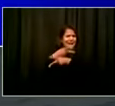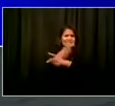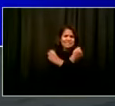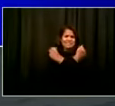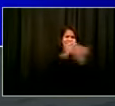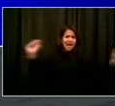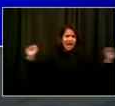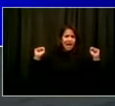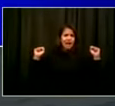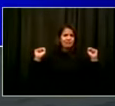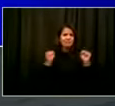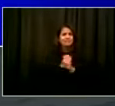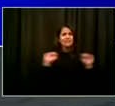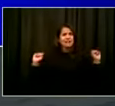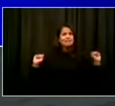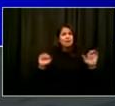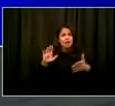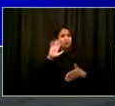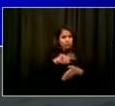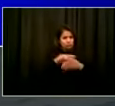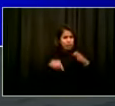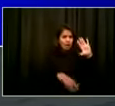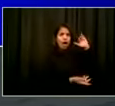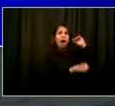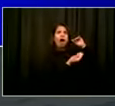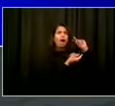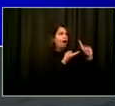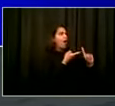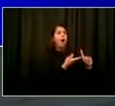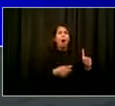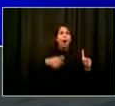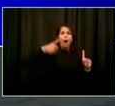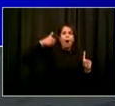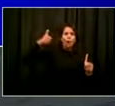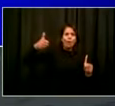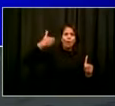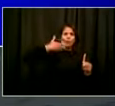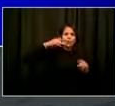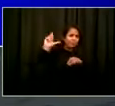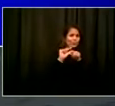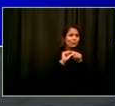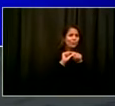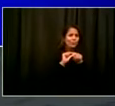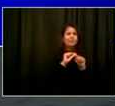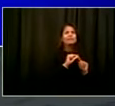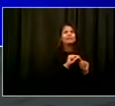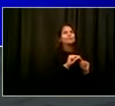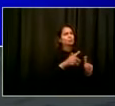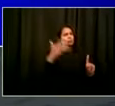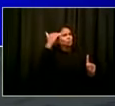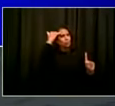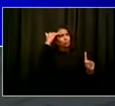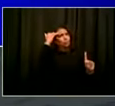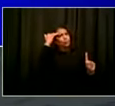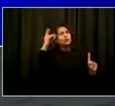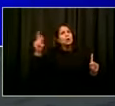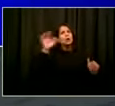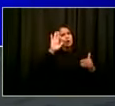amazing results. And this really bodes well for the future of our schools and our ability to fight and overcome this